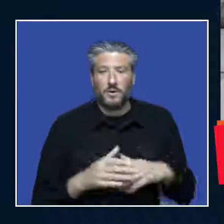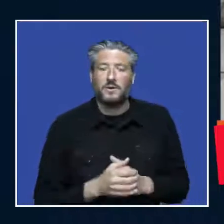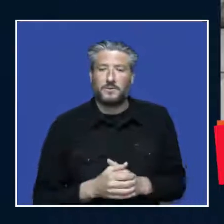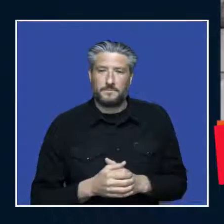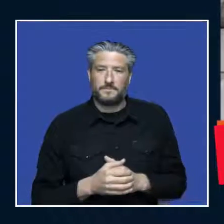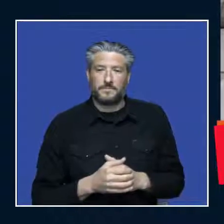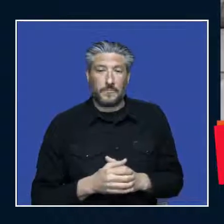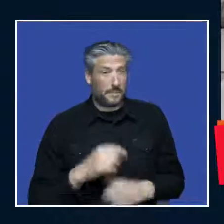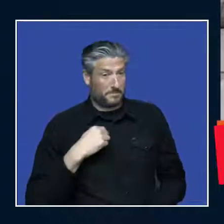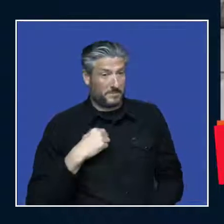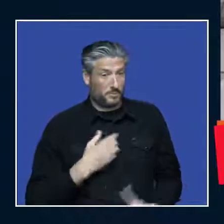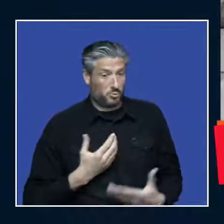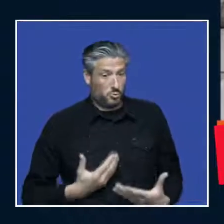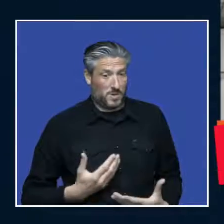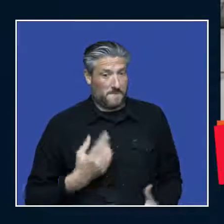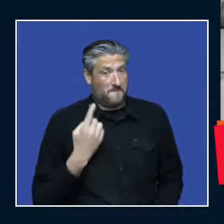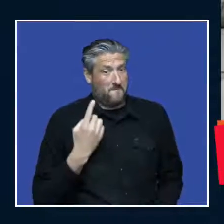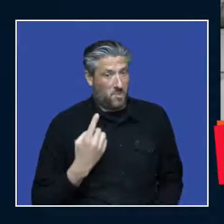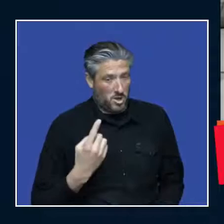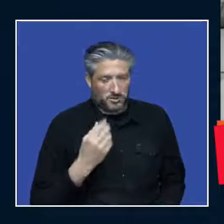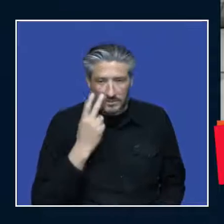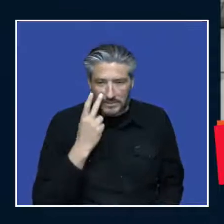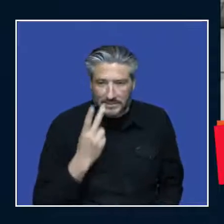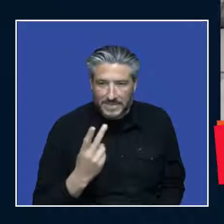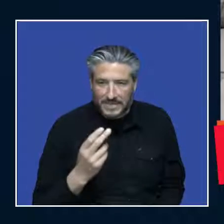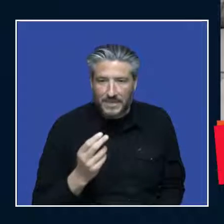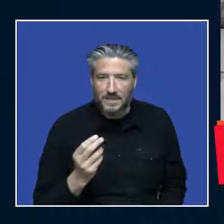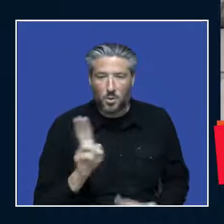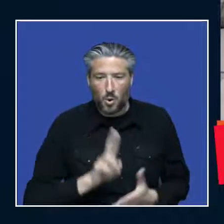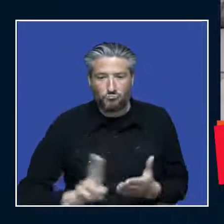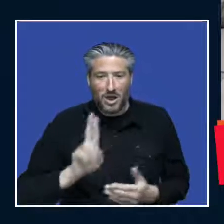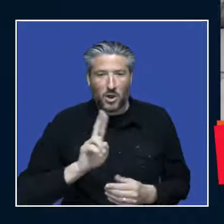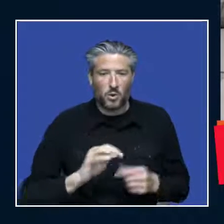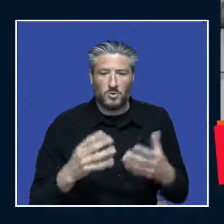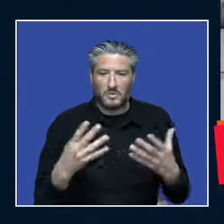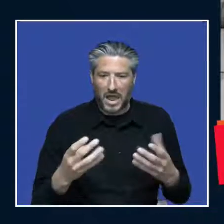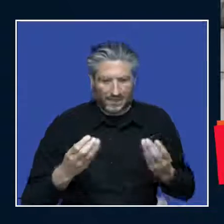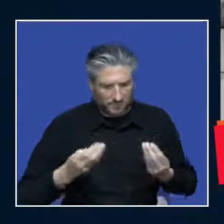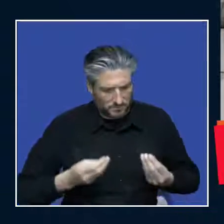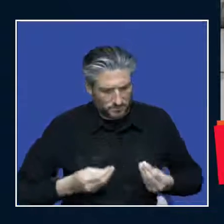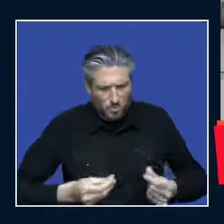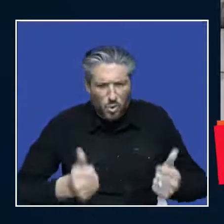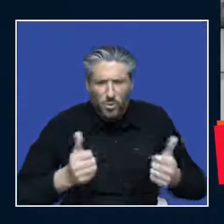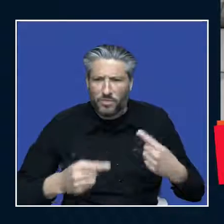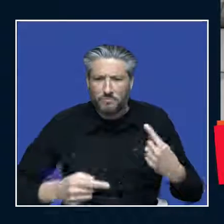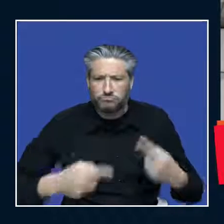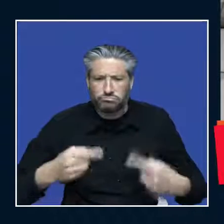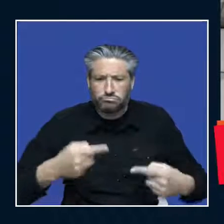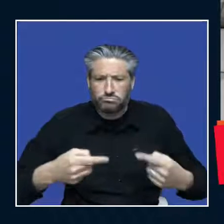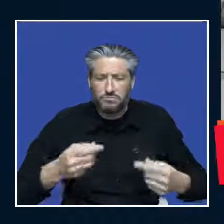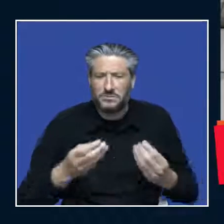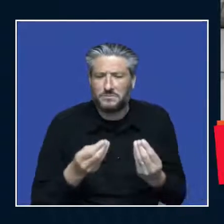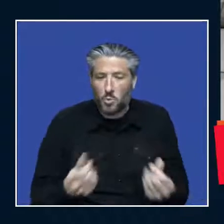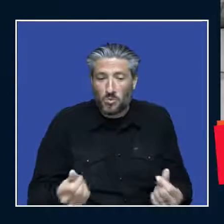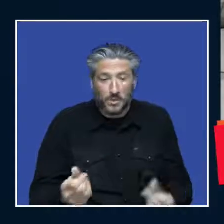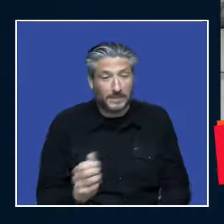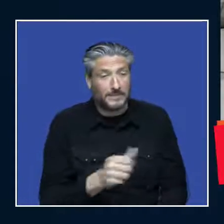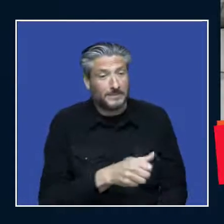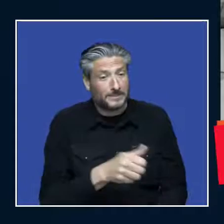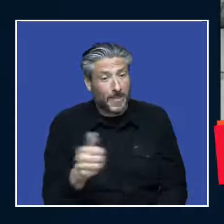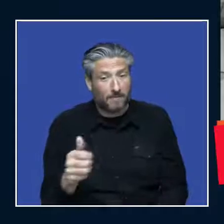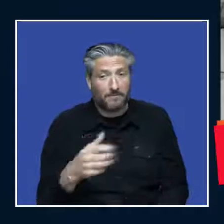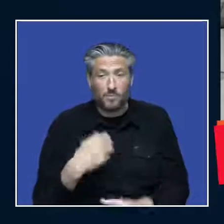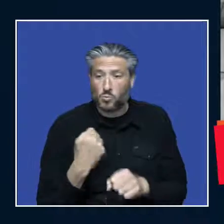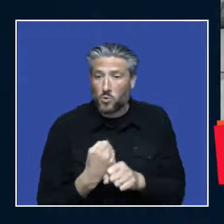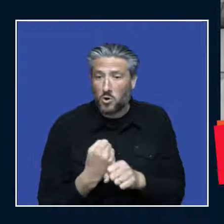I did see Umbraco 9 running in a container and run so smoothly. So for those of you who are working with Umbraco and not have tried out Umbraco